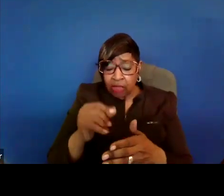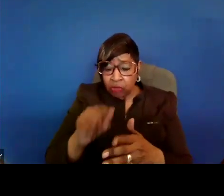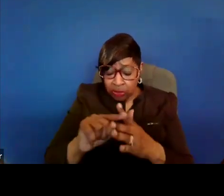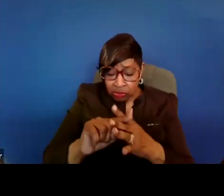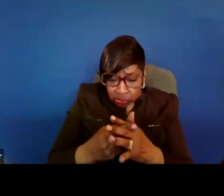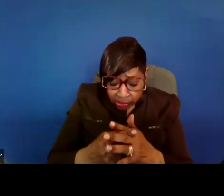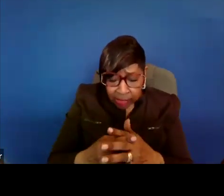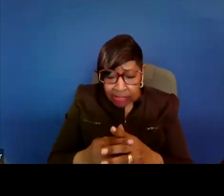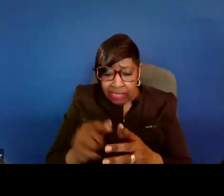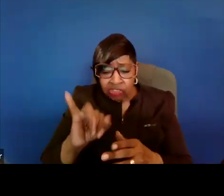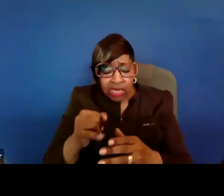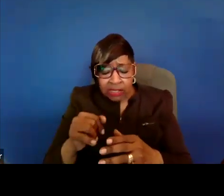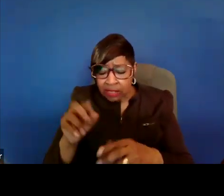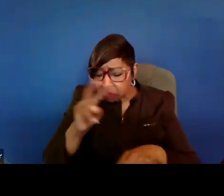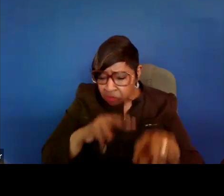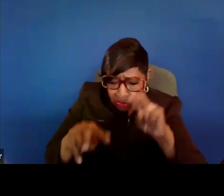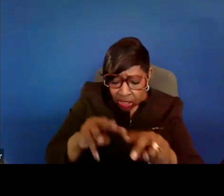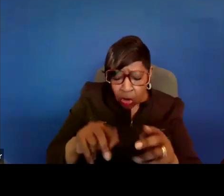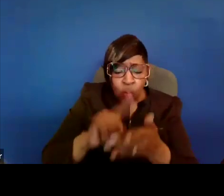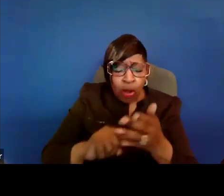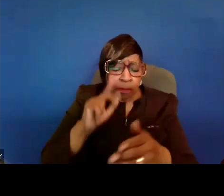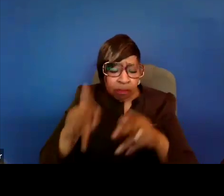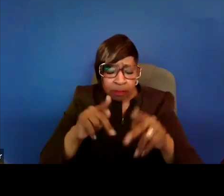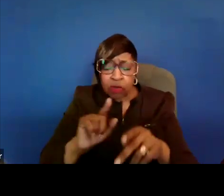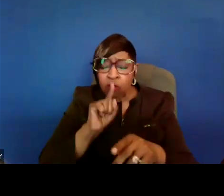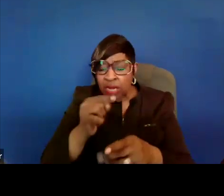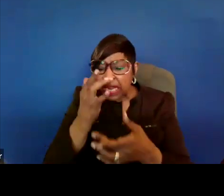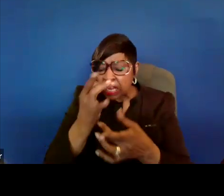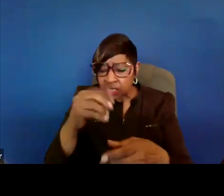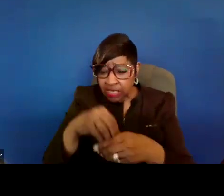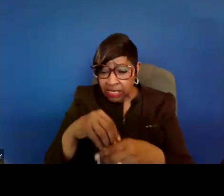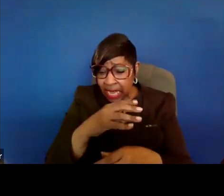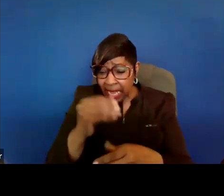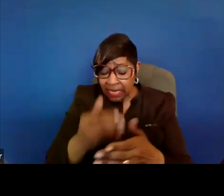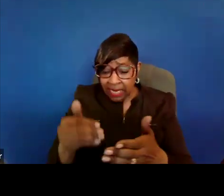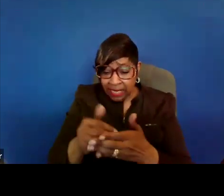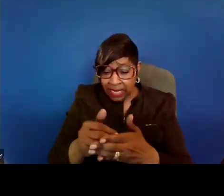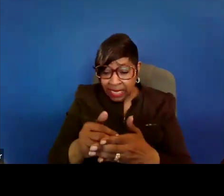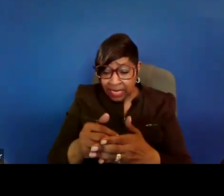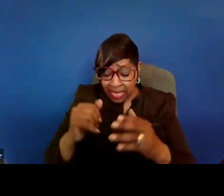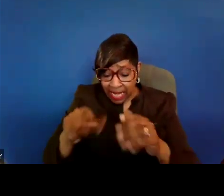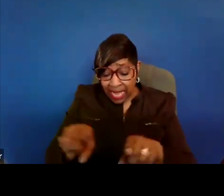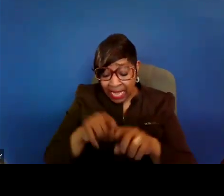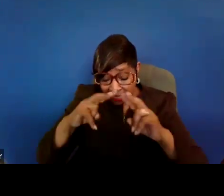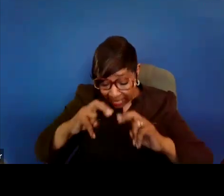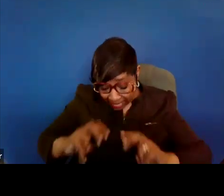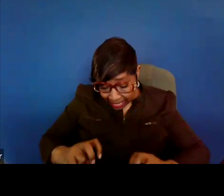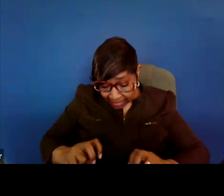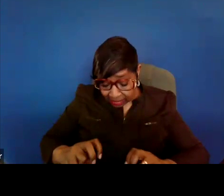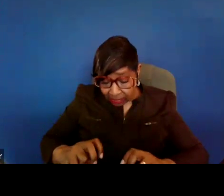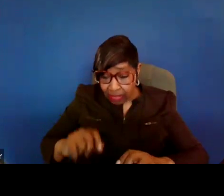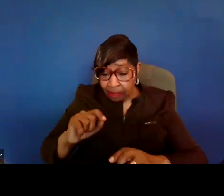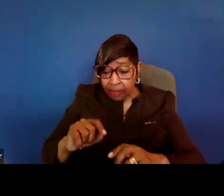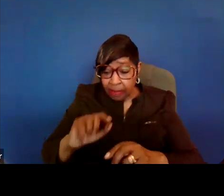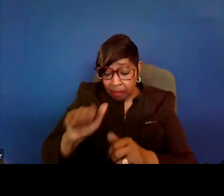seeing what people seem to be interested in. And then again, there's analytics. I'm going to go on the business side of all this. There's analytics behind there, and